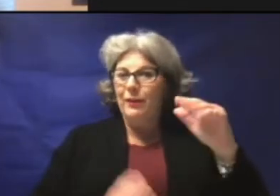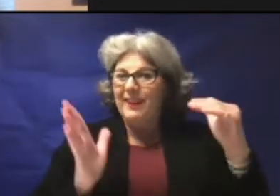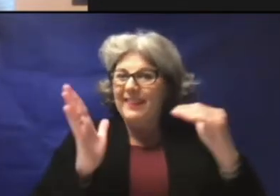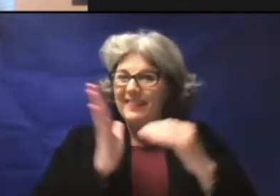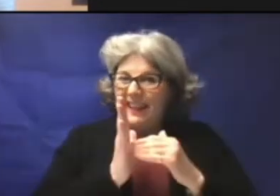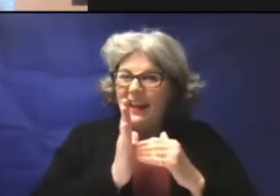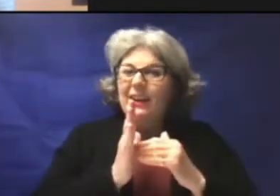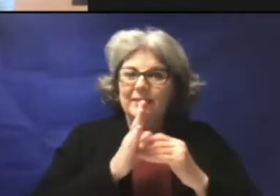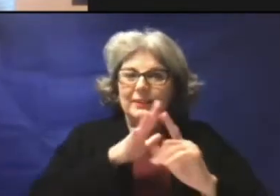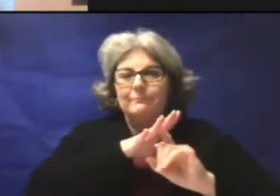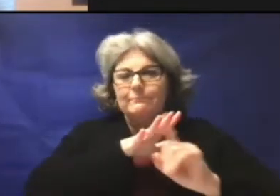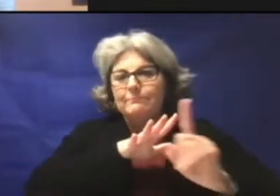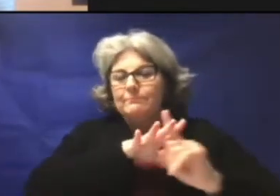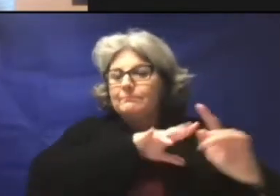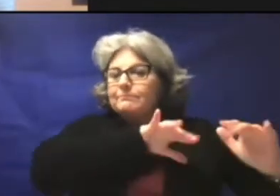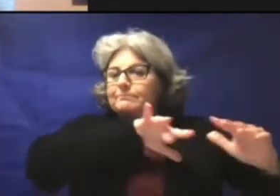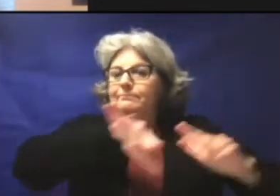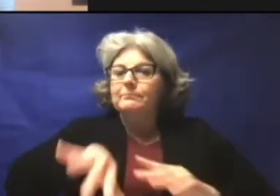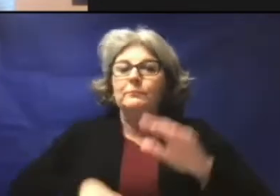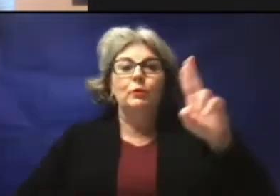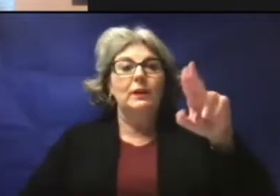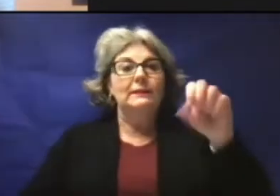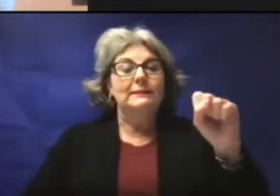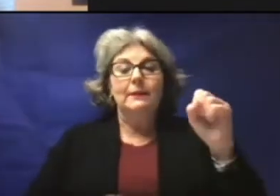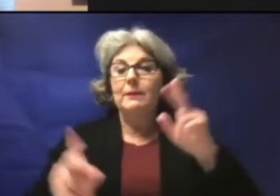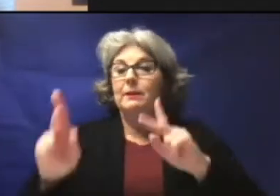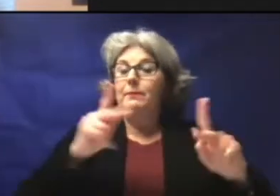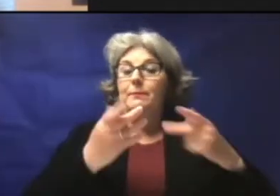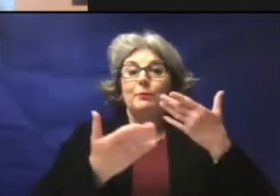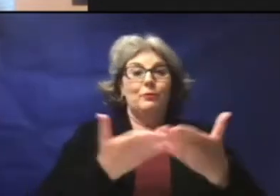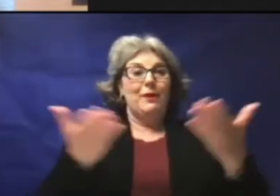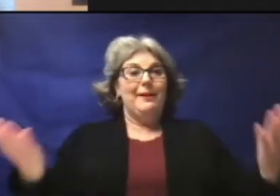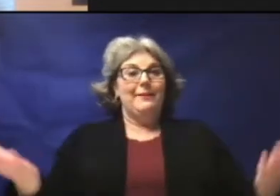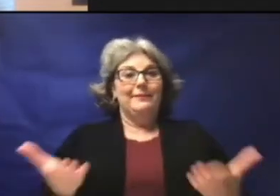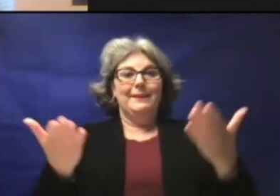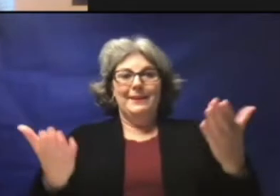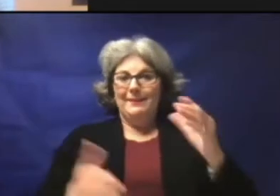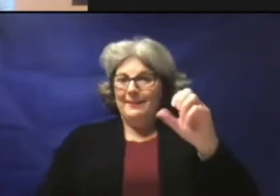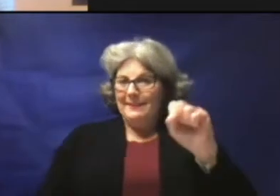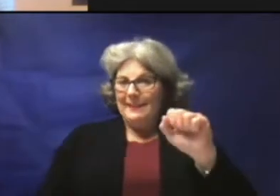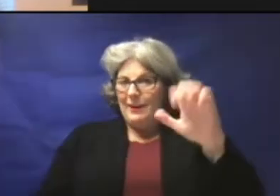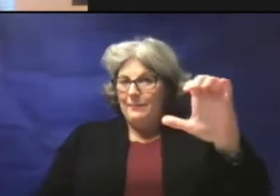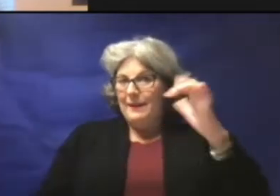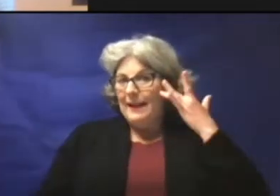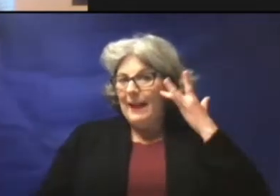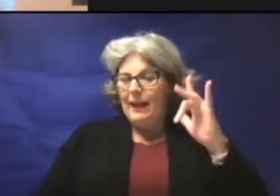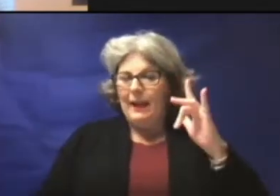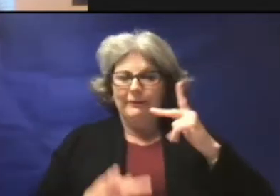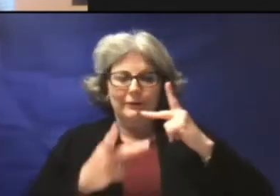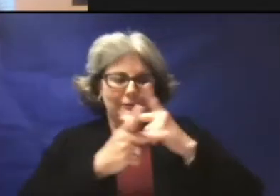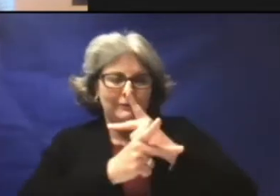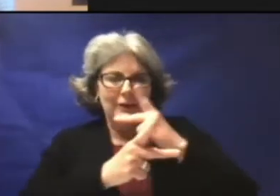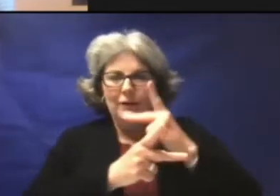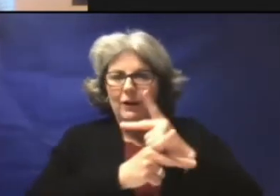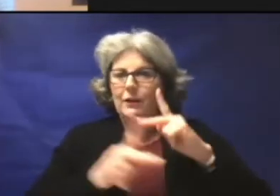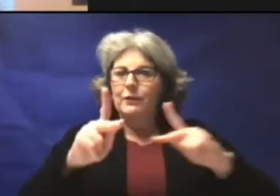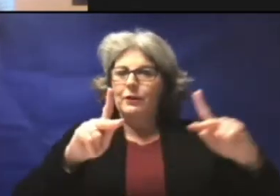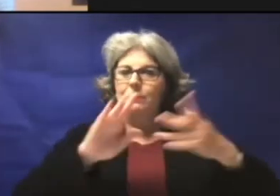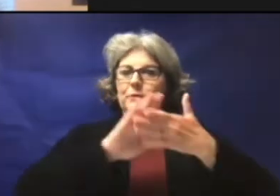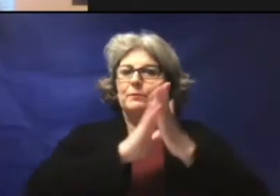130,000 refugees that came here to the United States, and many of them landed here in Sacramento, California, and we had to find a way to get them to